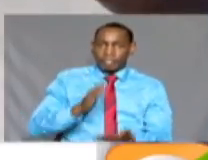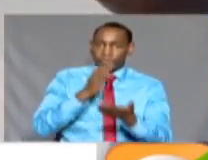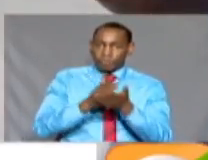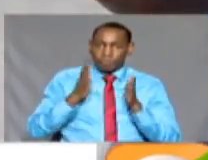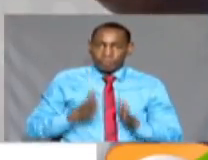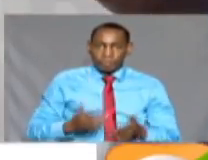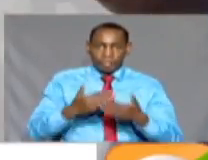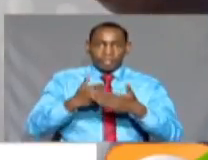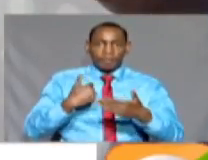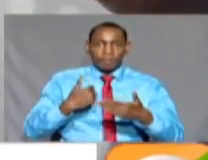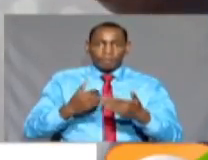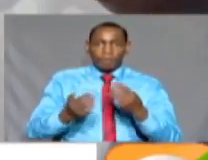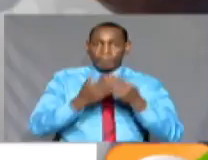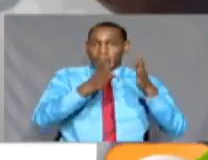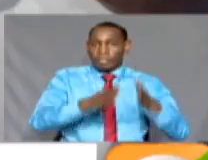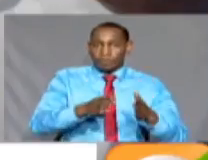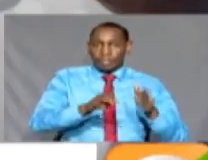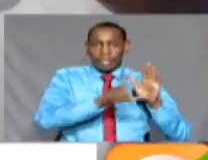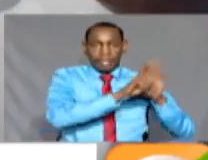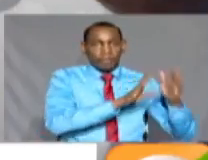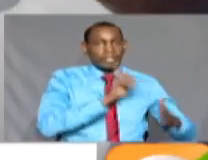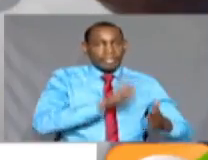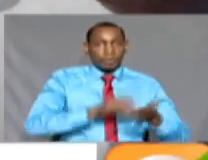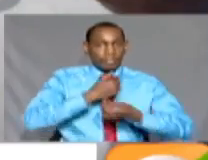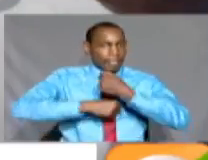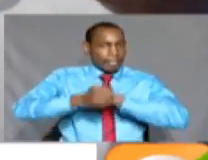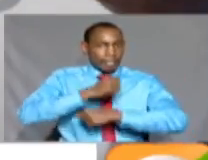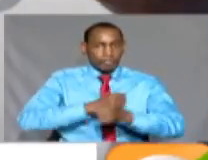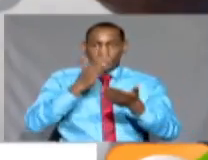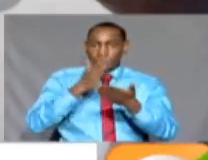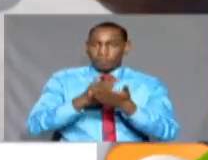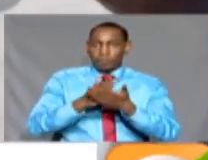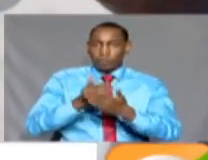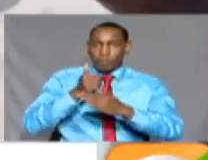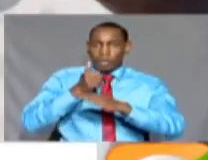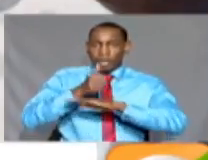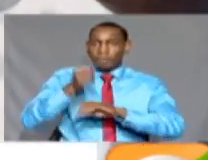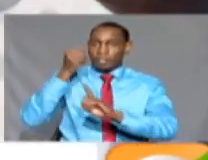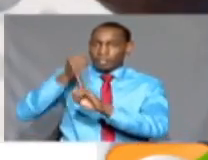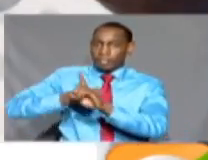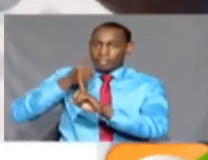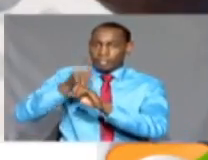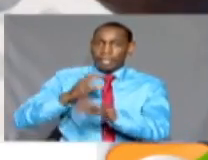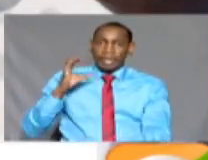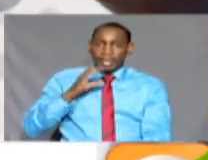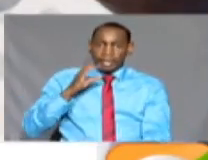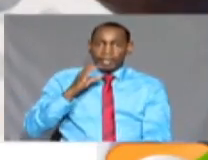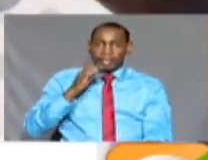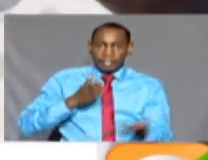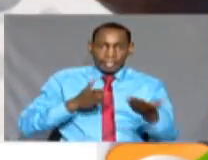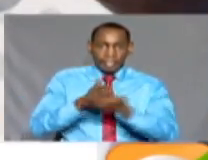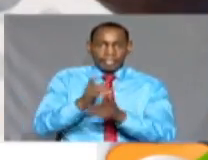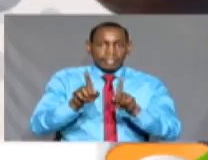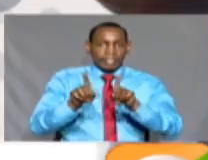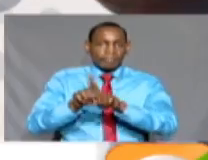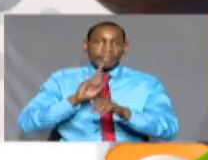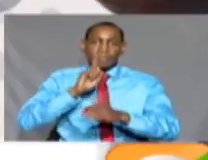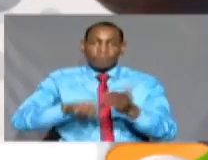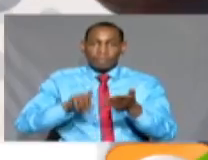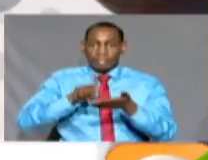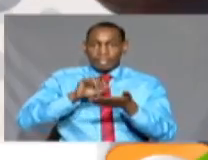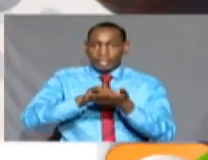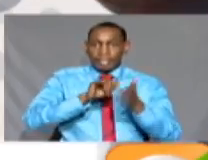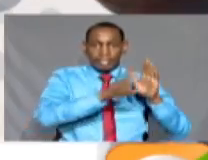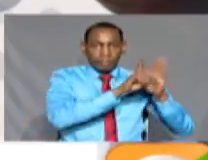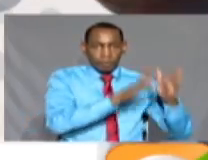former prosecutor Philip Murgor, saying his actions are a blatant abuse of advocate-client privilege, further claiming that Murgor